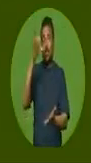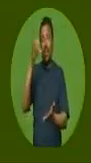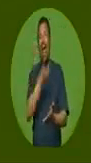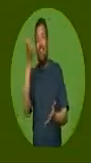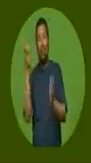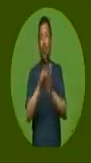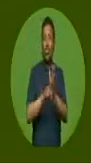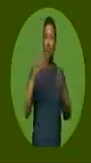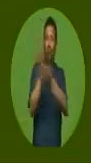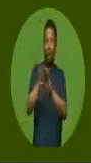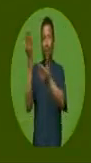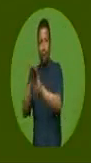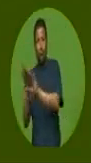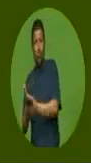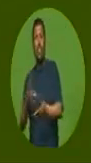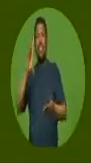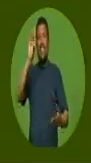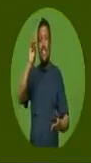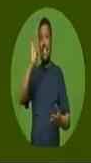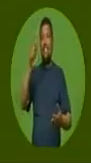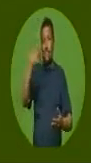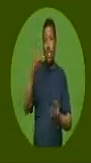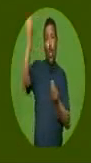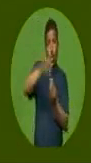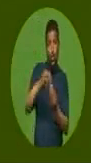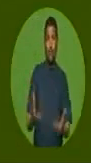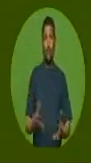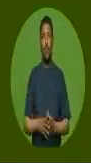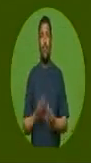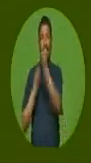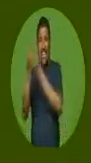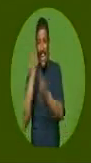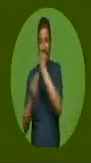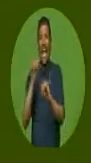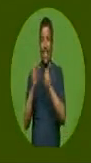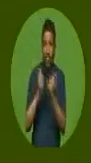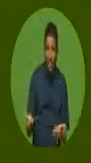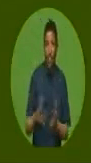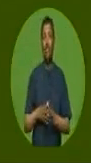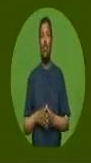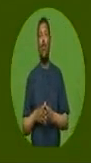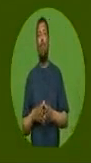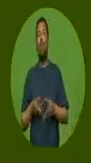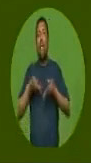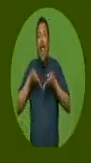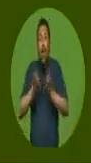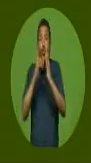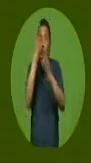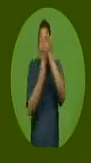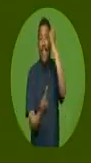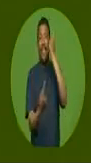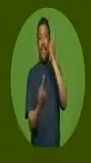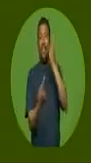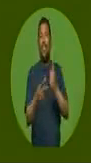policy restrictions during the Derg include trading activity was allowed